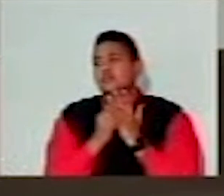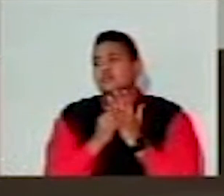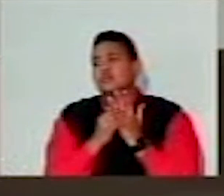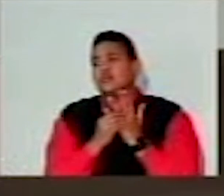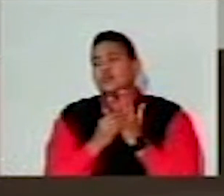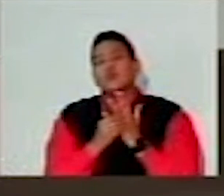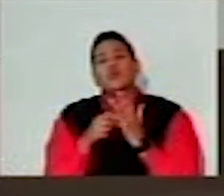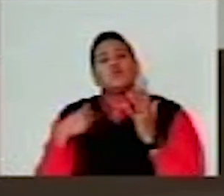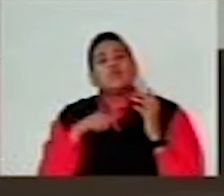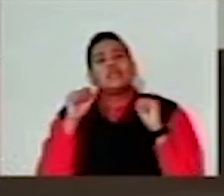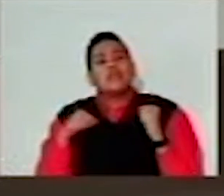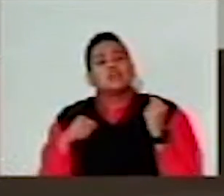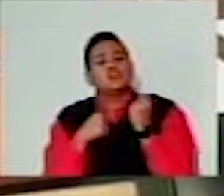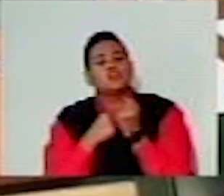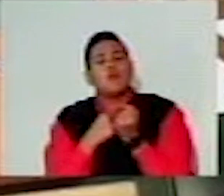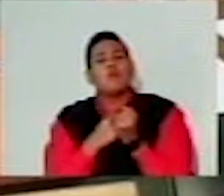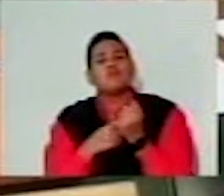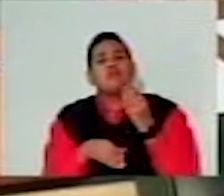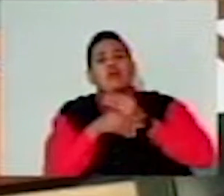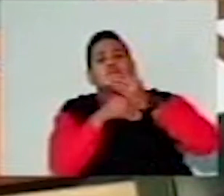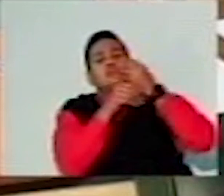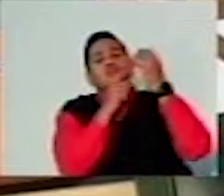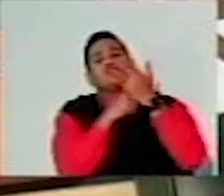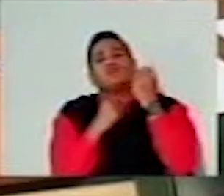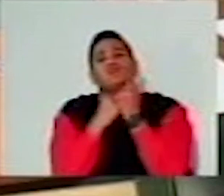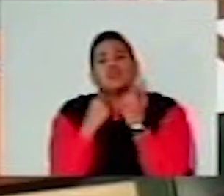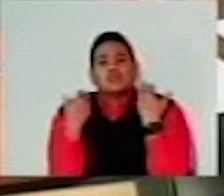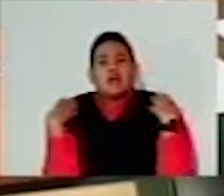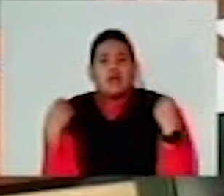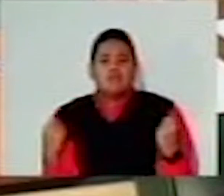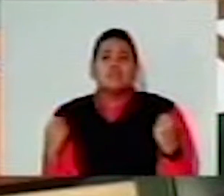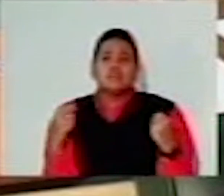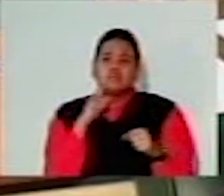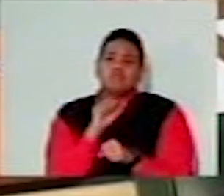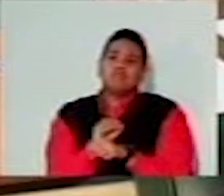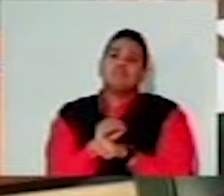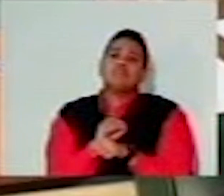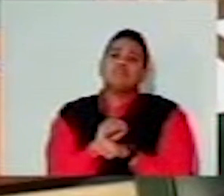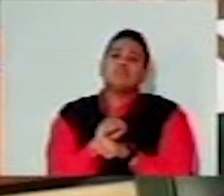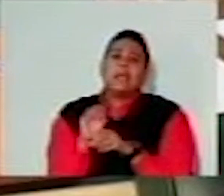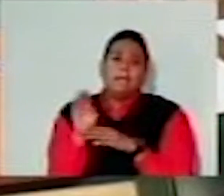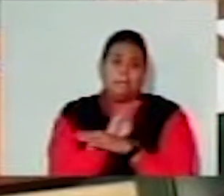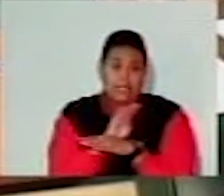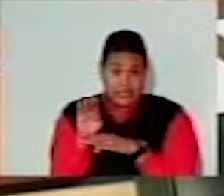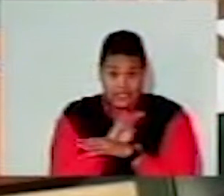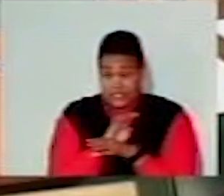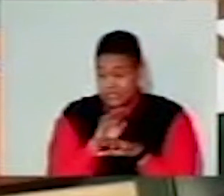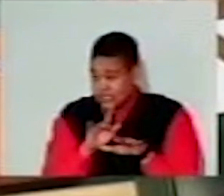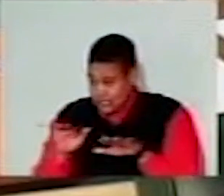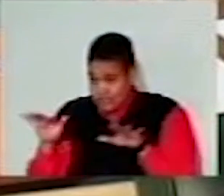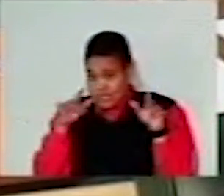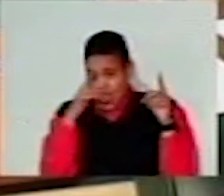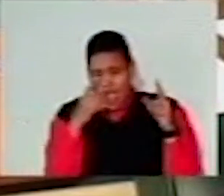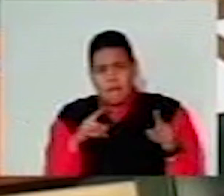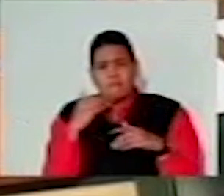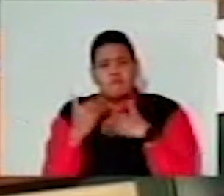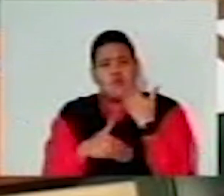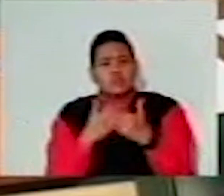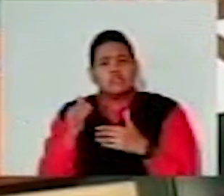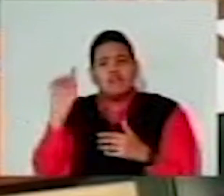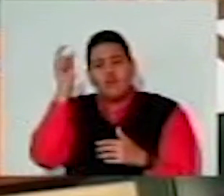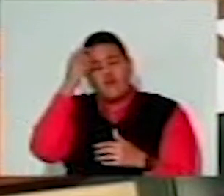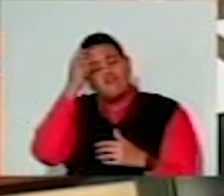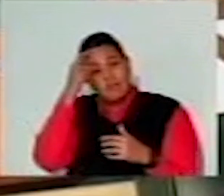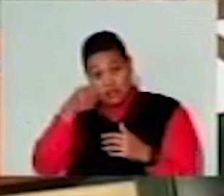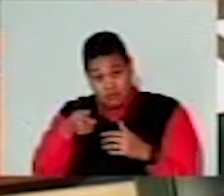can assist in building the trust and confidence and ensure the business facilitation process of our